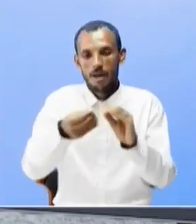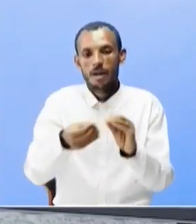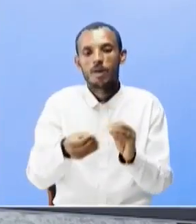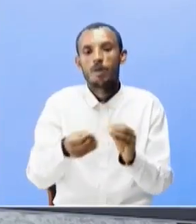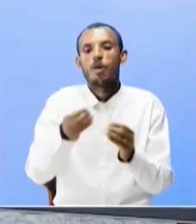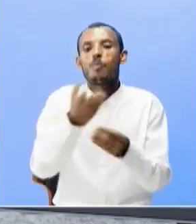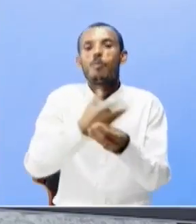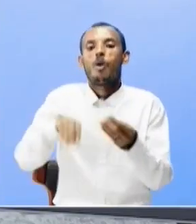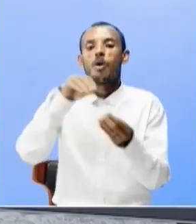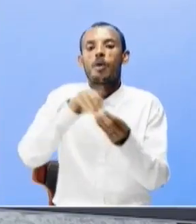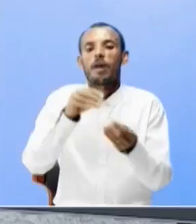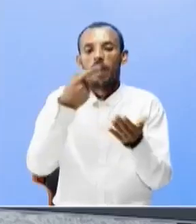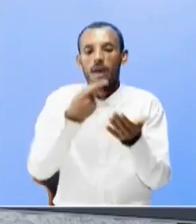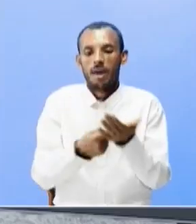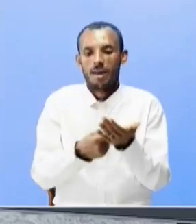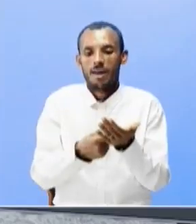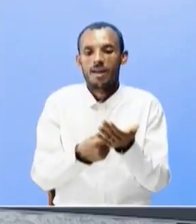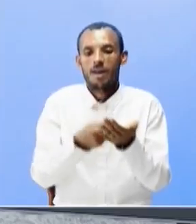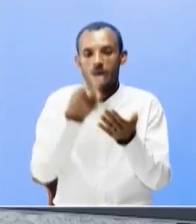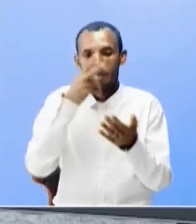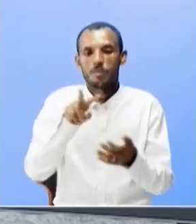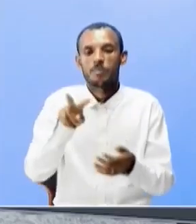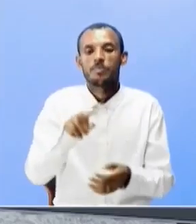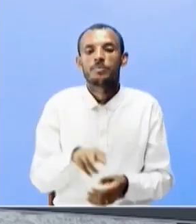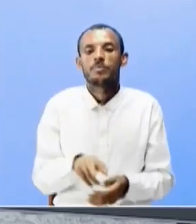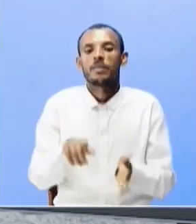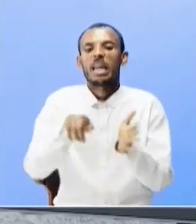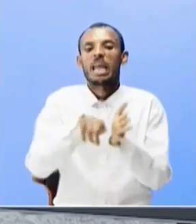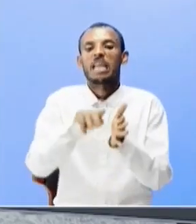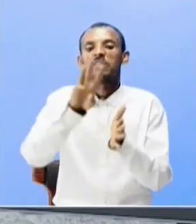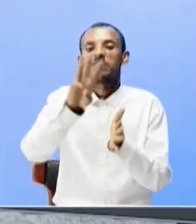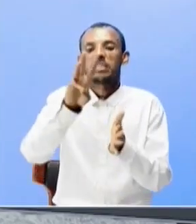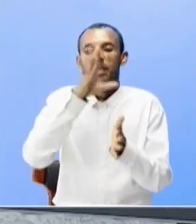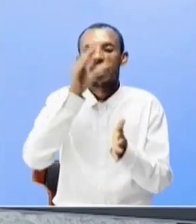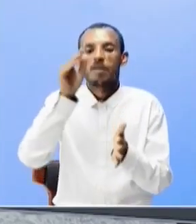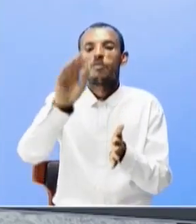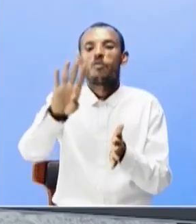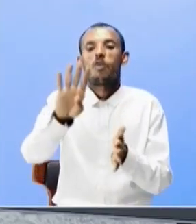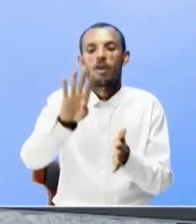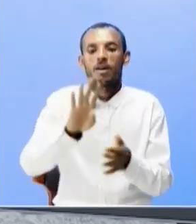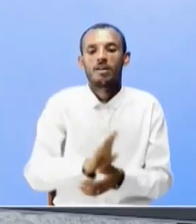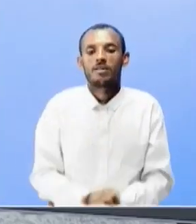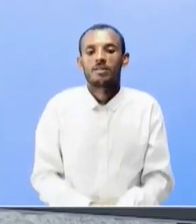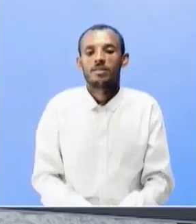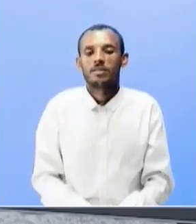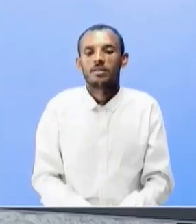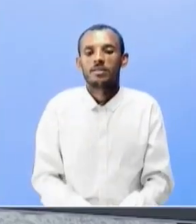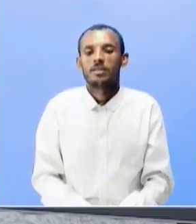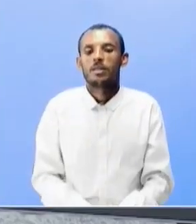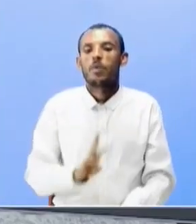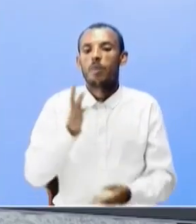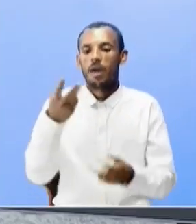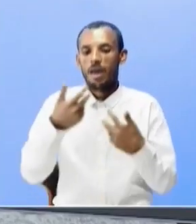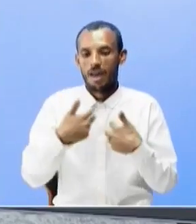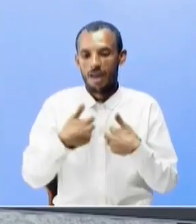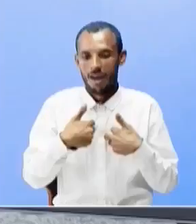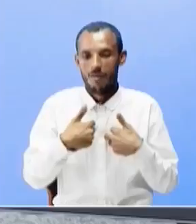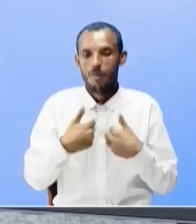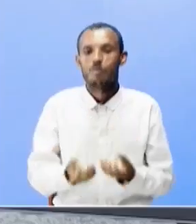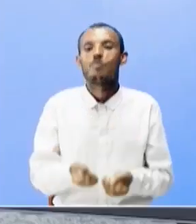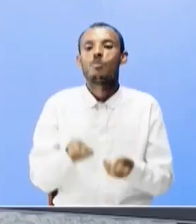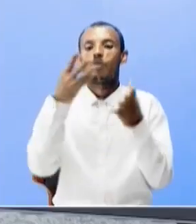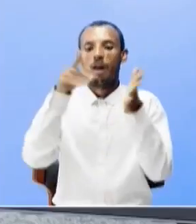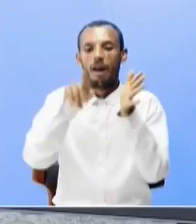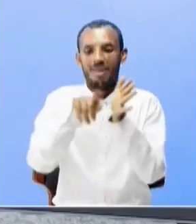more. Here, look, negative 6 and positive 4, we have more negatives